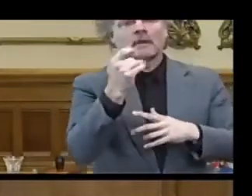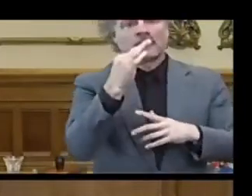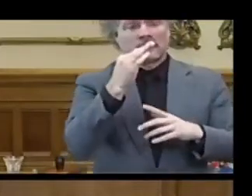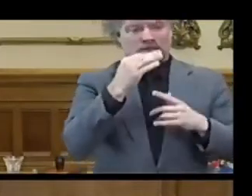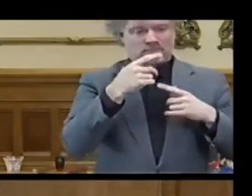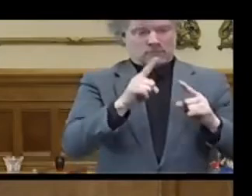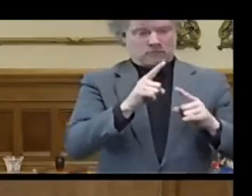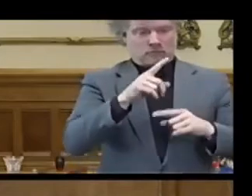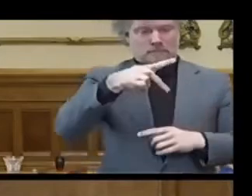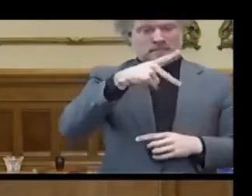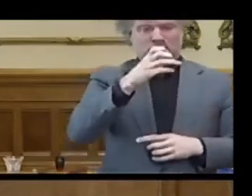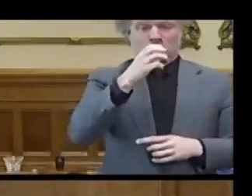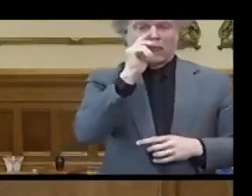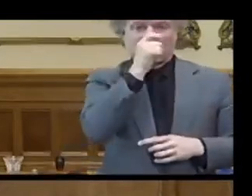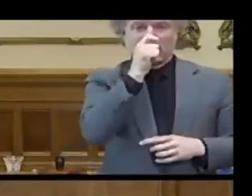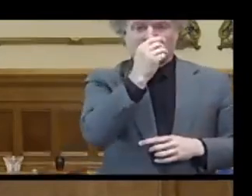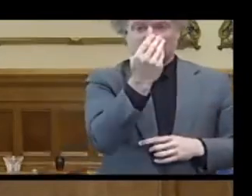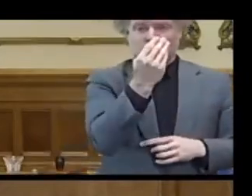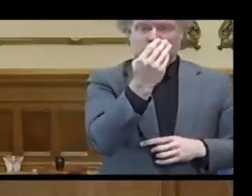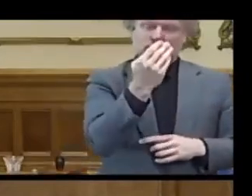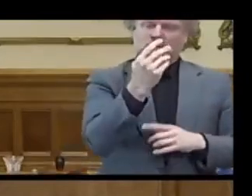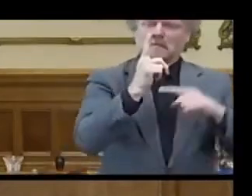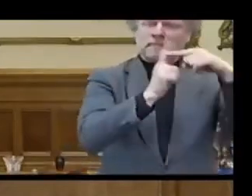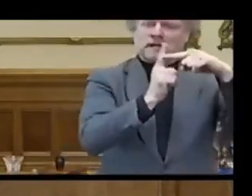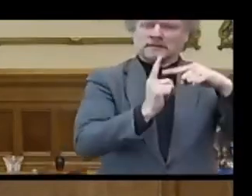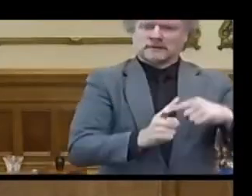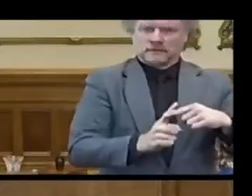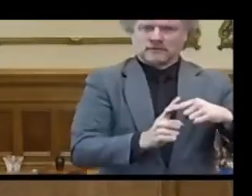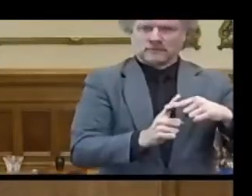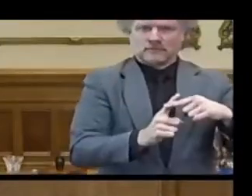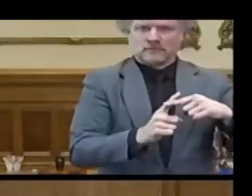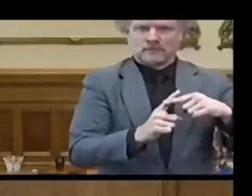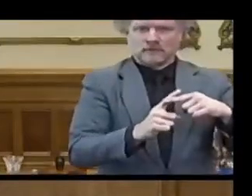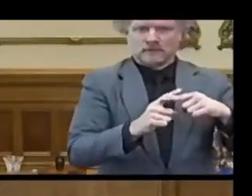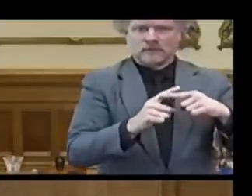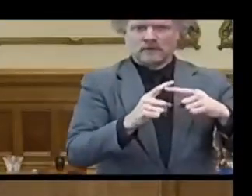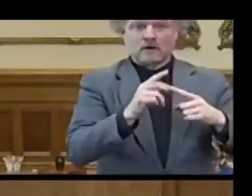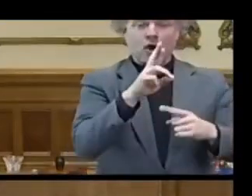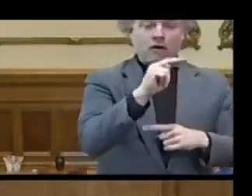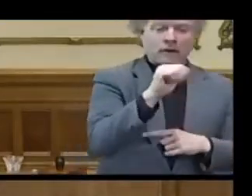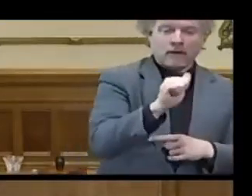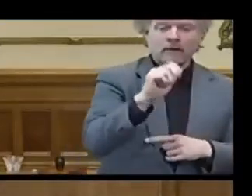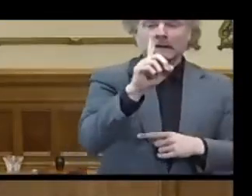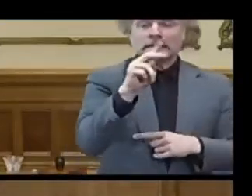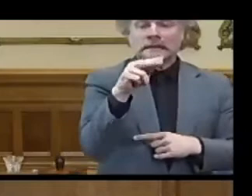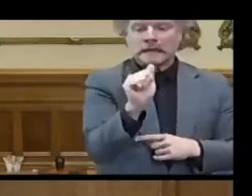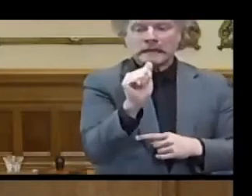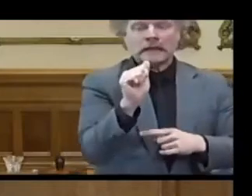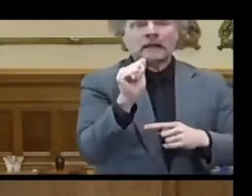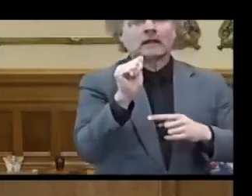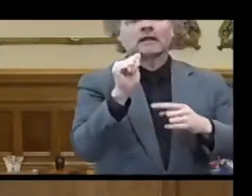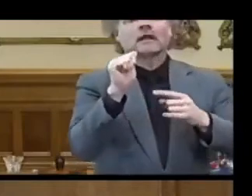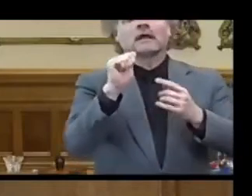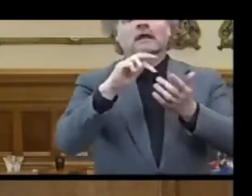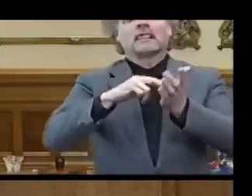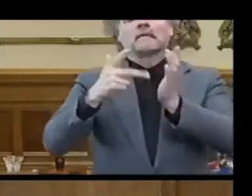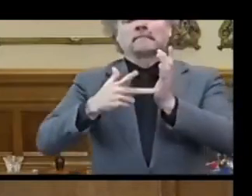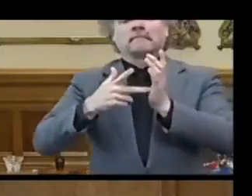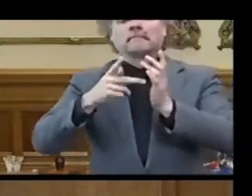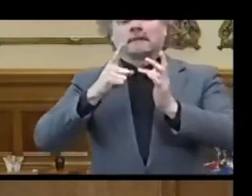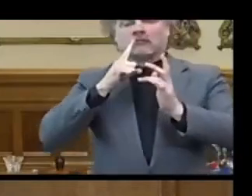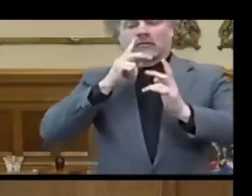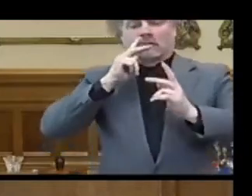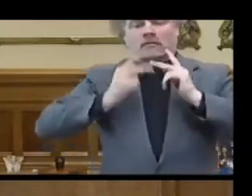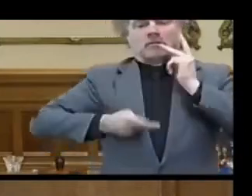in your PCR, in that RNA that we're finding there, or DNA, it does not mean that you are shedding actively